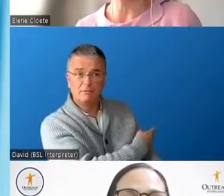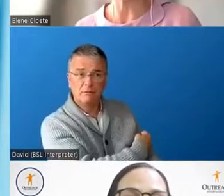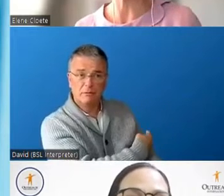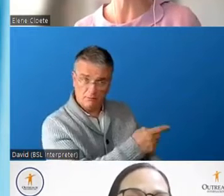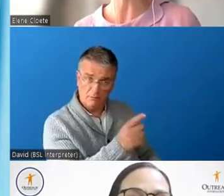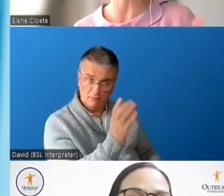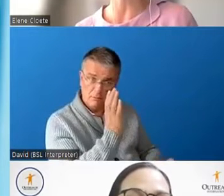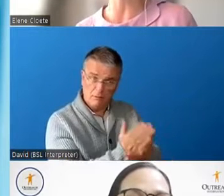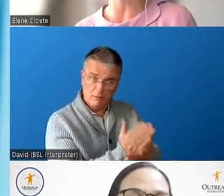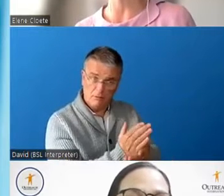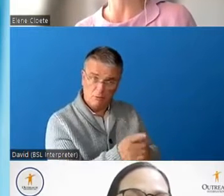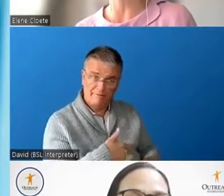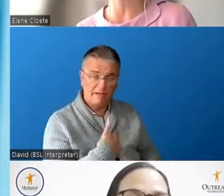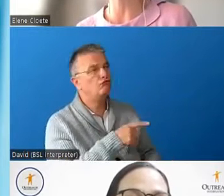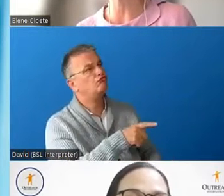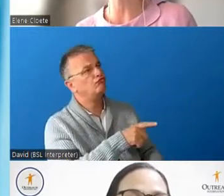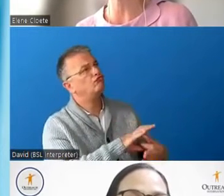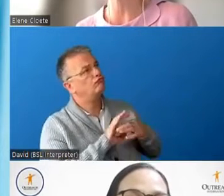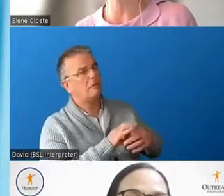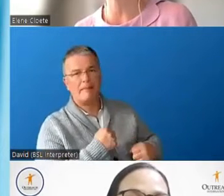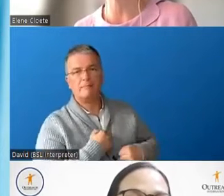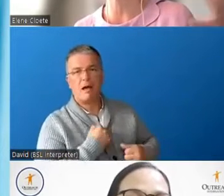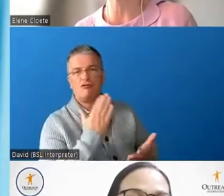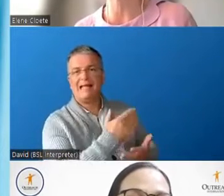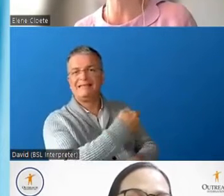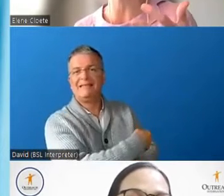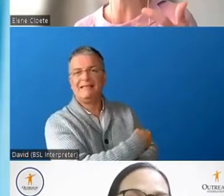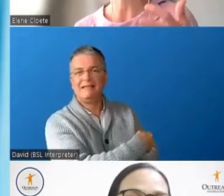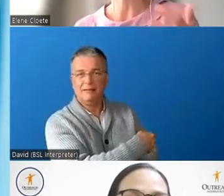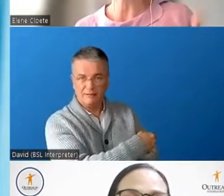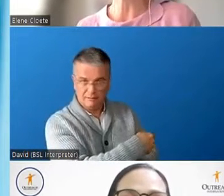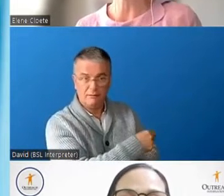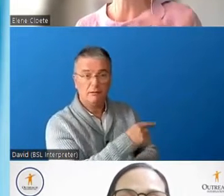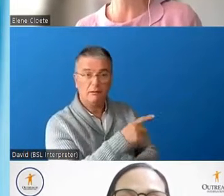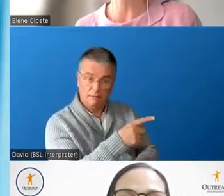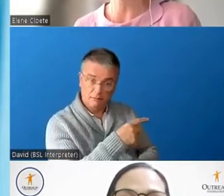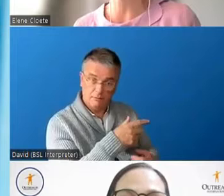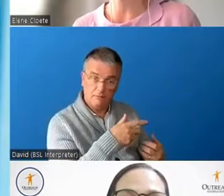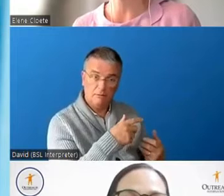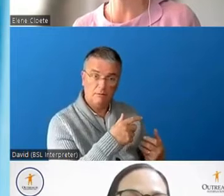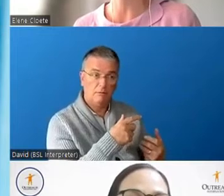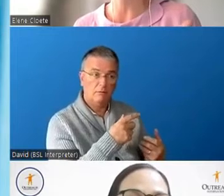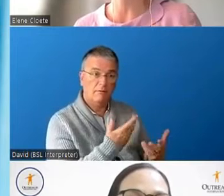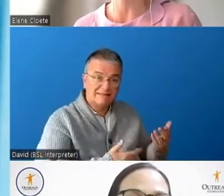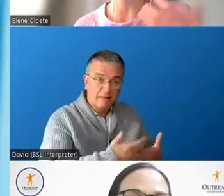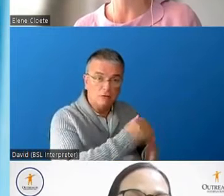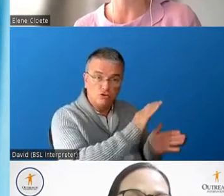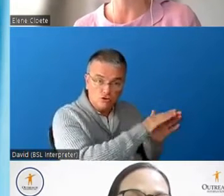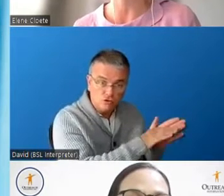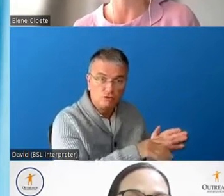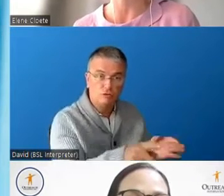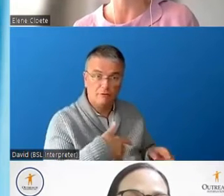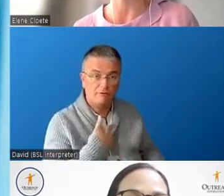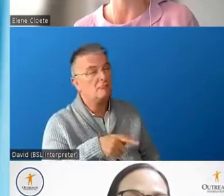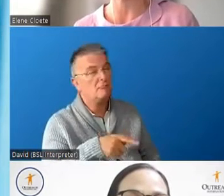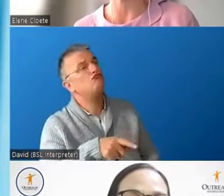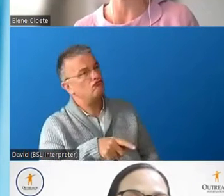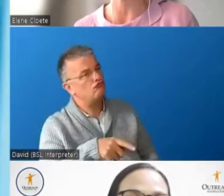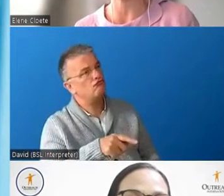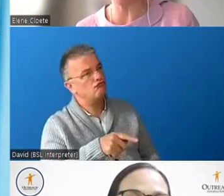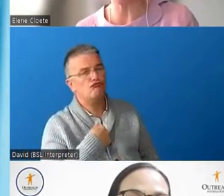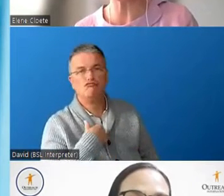your reality? Do they reflect and do they accompany the discussions that you had within your